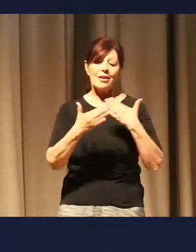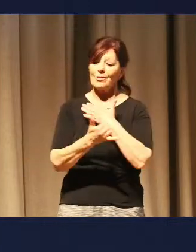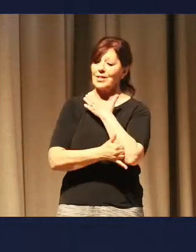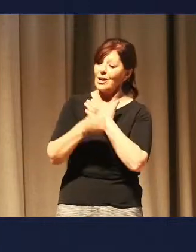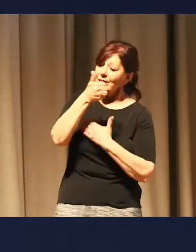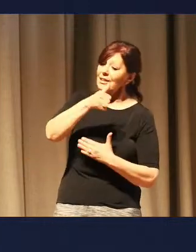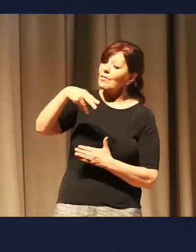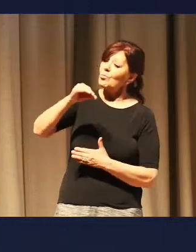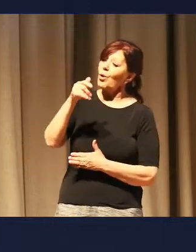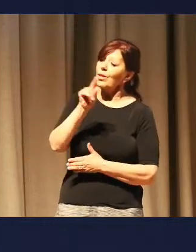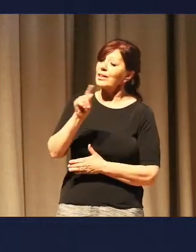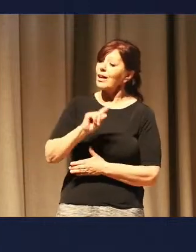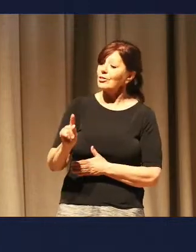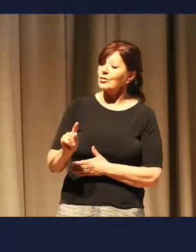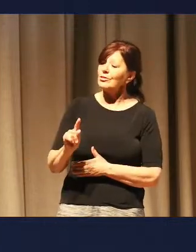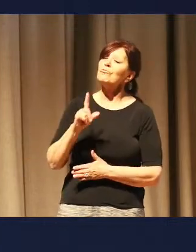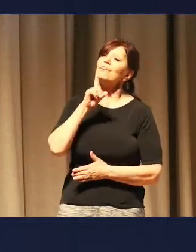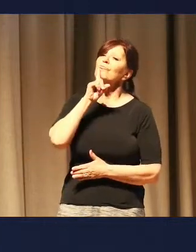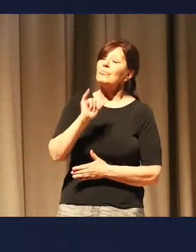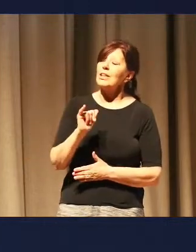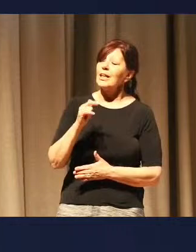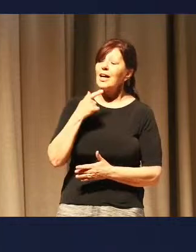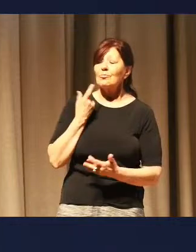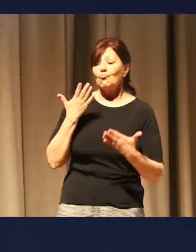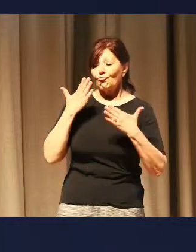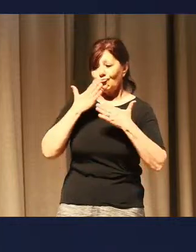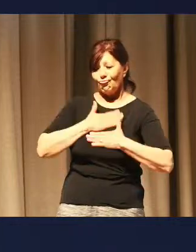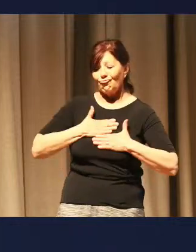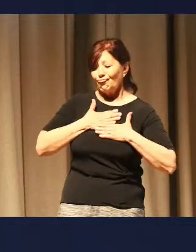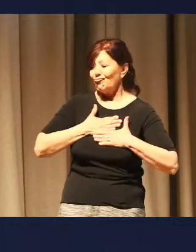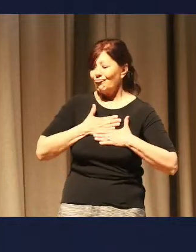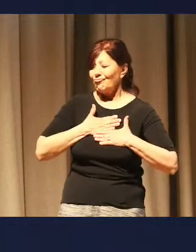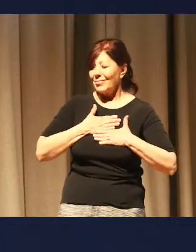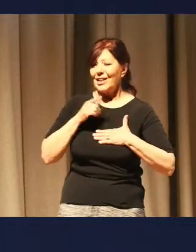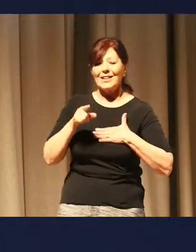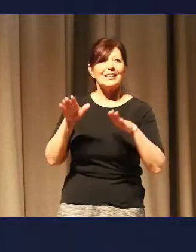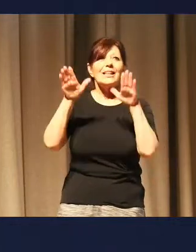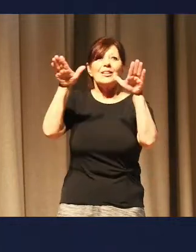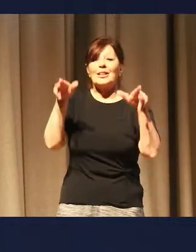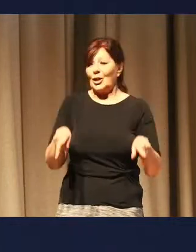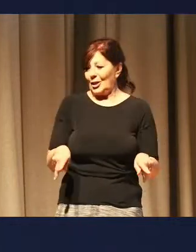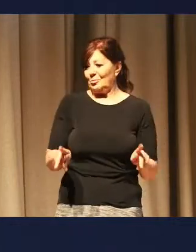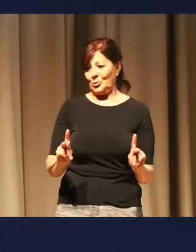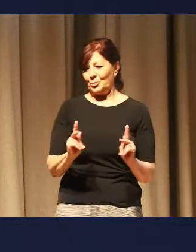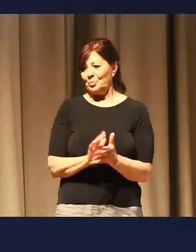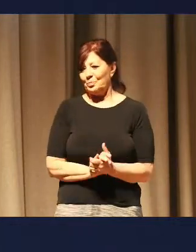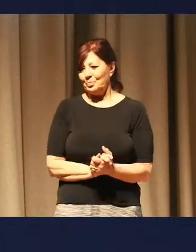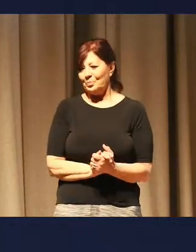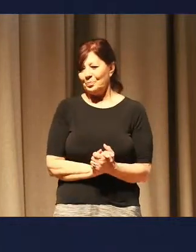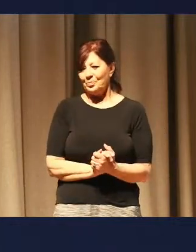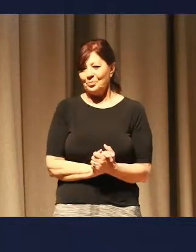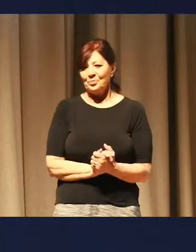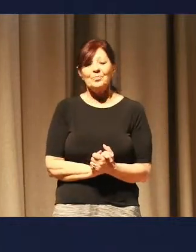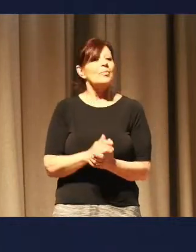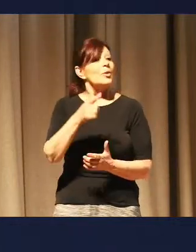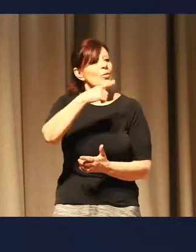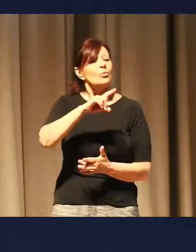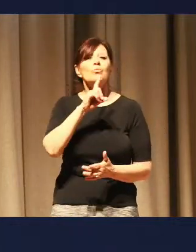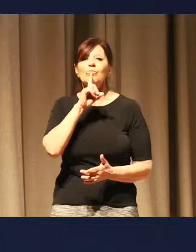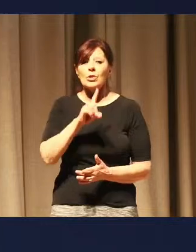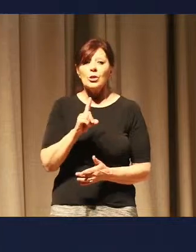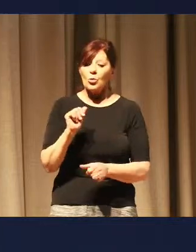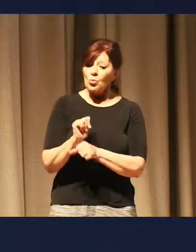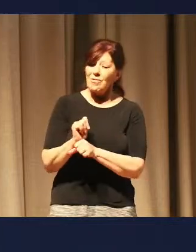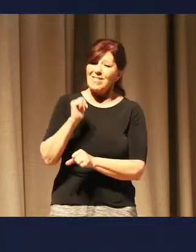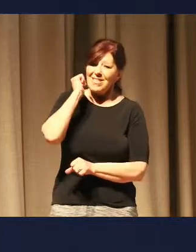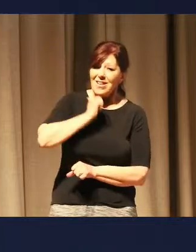Executive Poloncarz. Really, I am so appreciative of this outstanding opportunity. We are truly working